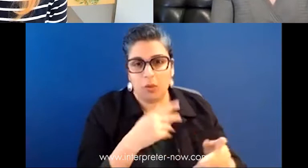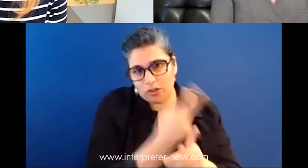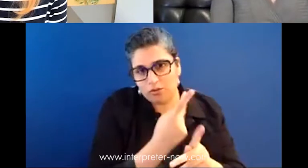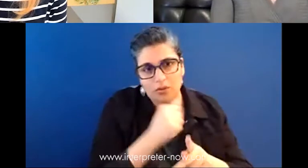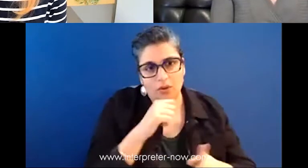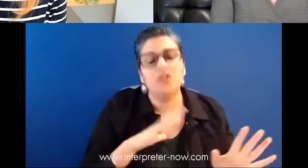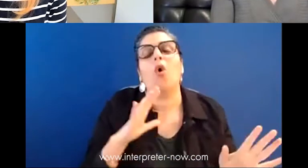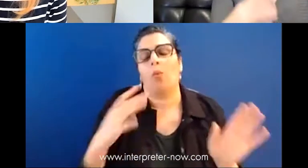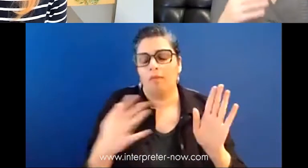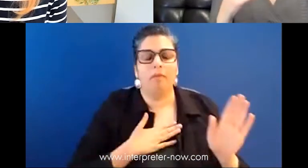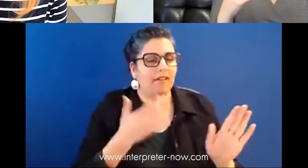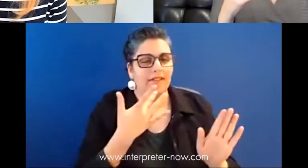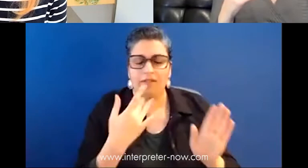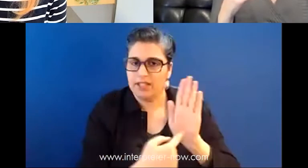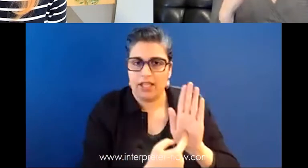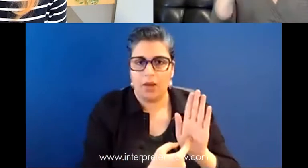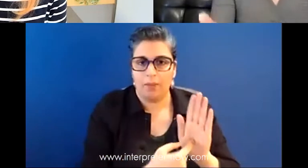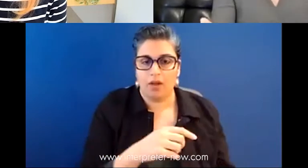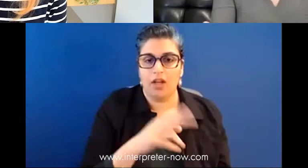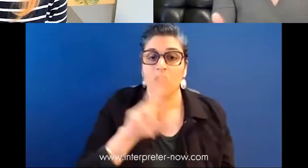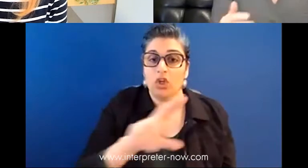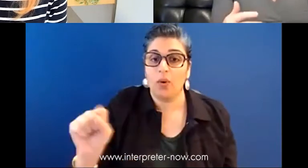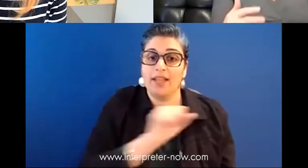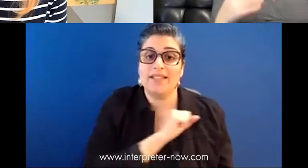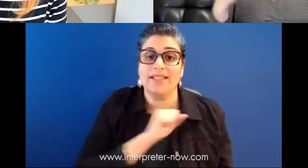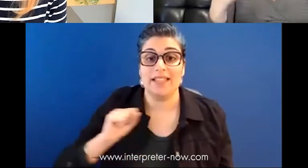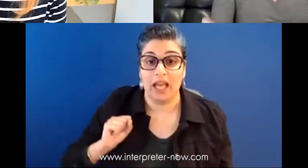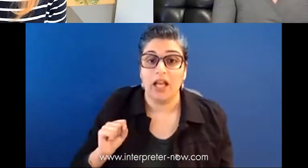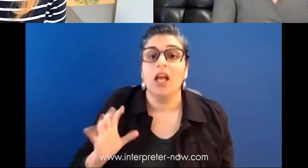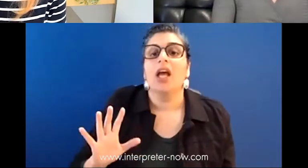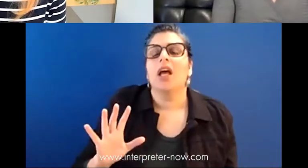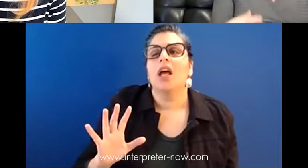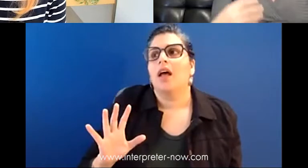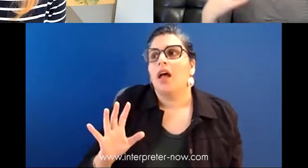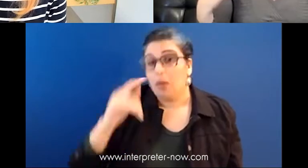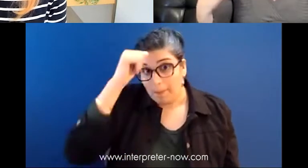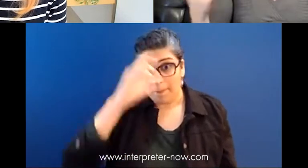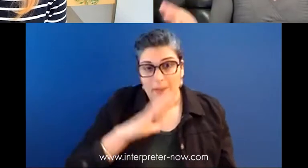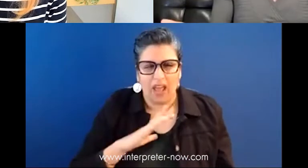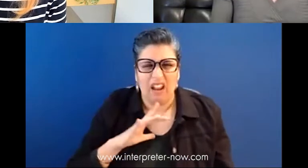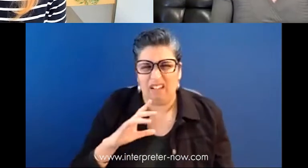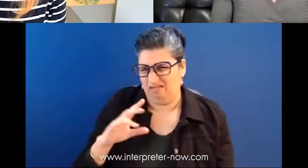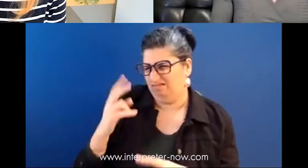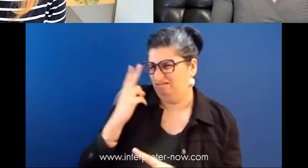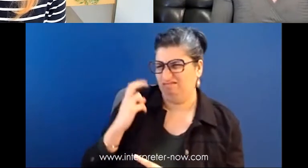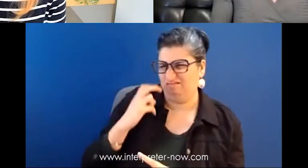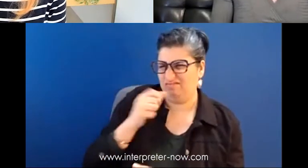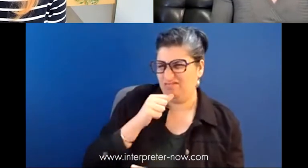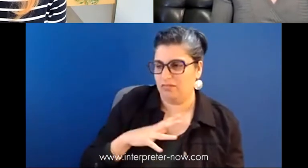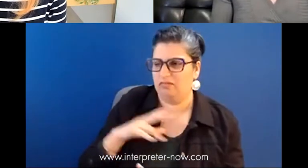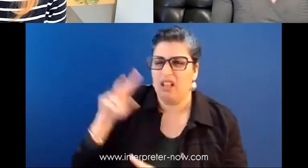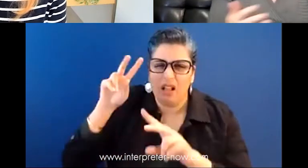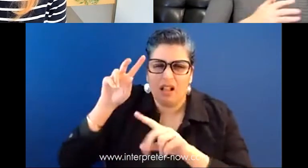Senate. Men treat women with greater skepticism. They ask them tougher questions. An analysis was done